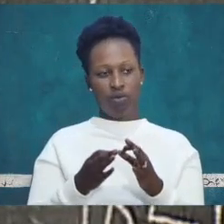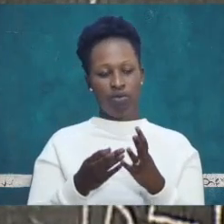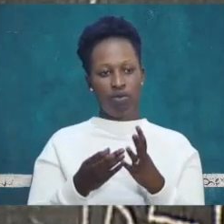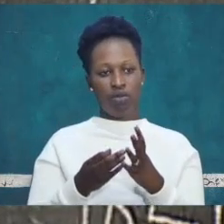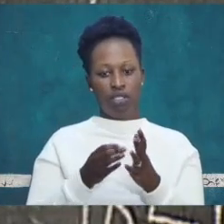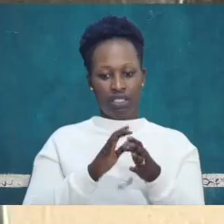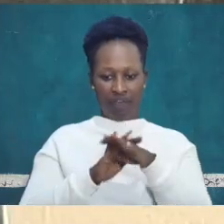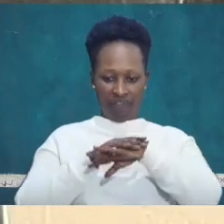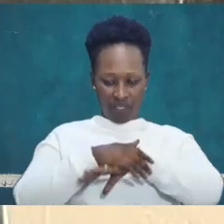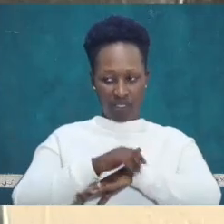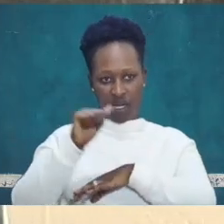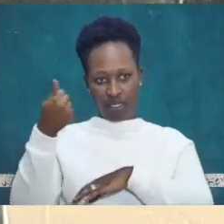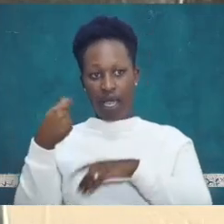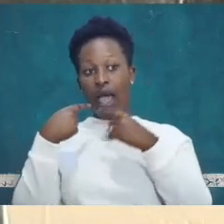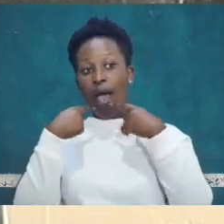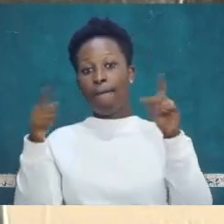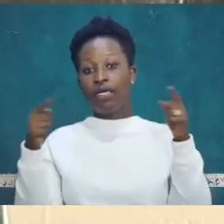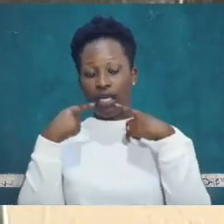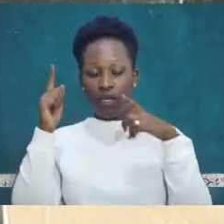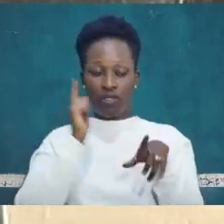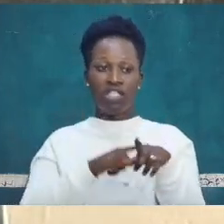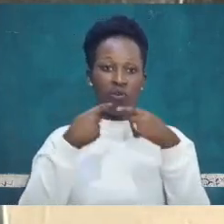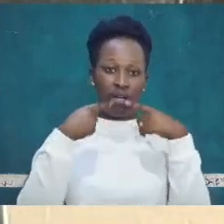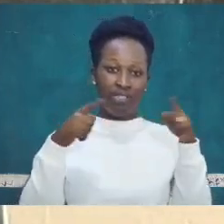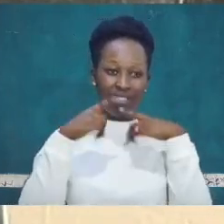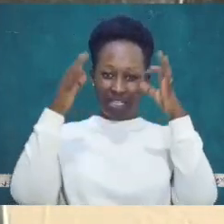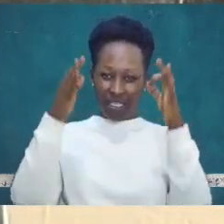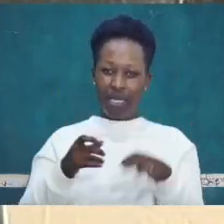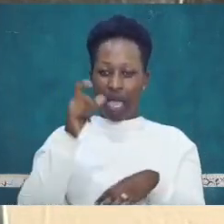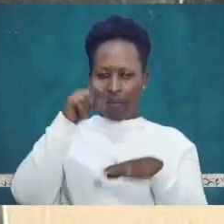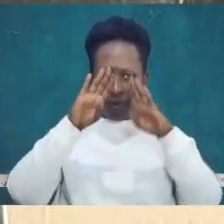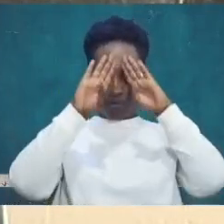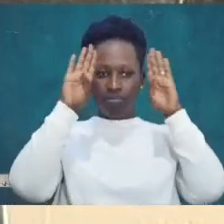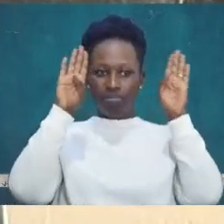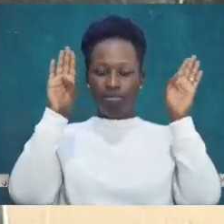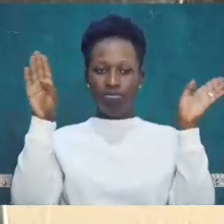consumption of the other. Advertising, when you advertise goods, people get aware